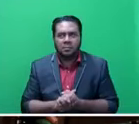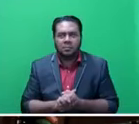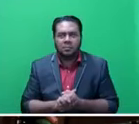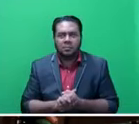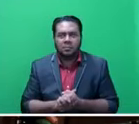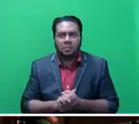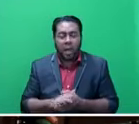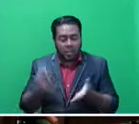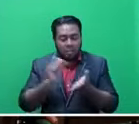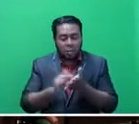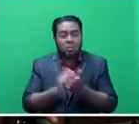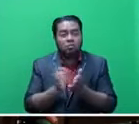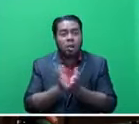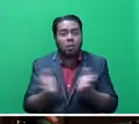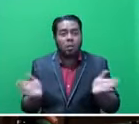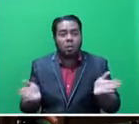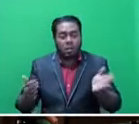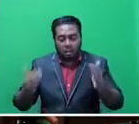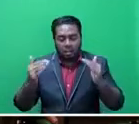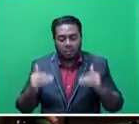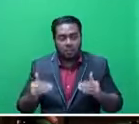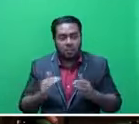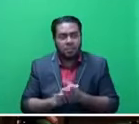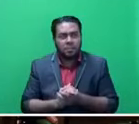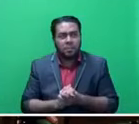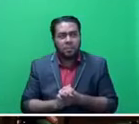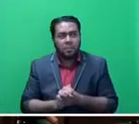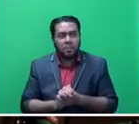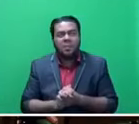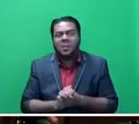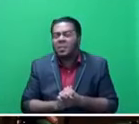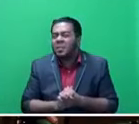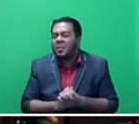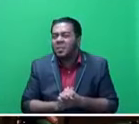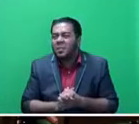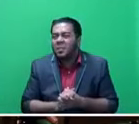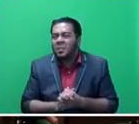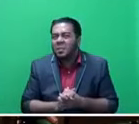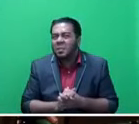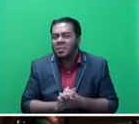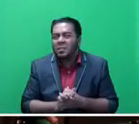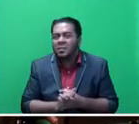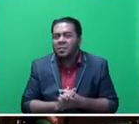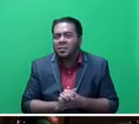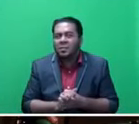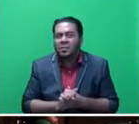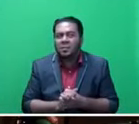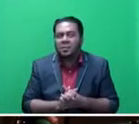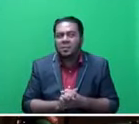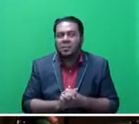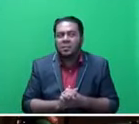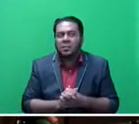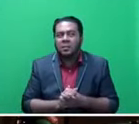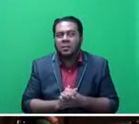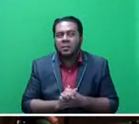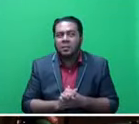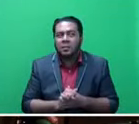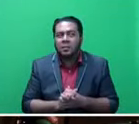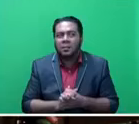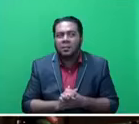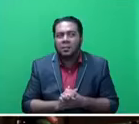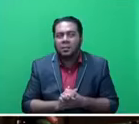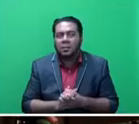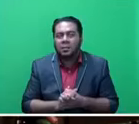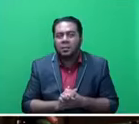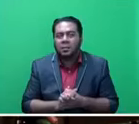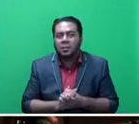Now, Secretary General. I listen to the Speaker, IG, not you. Well, you are not listening to the